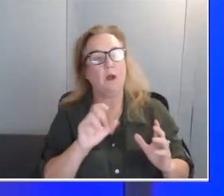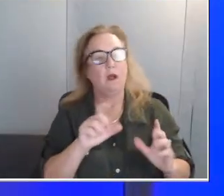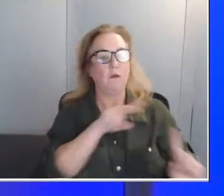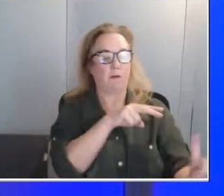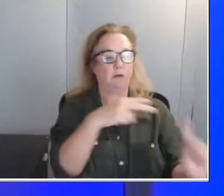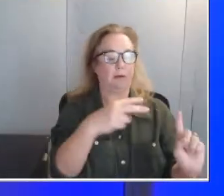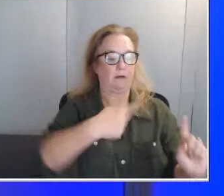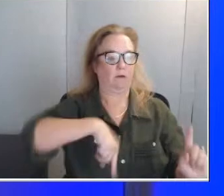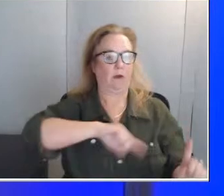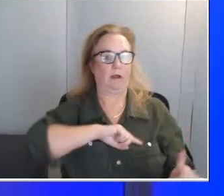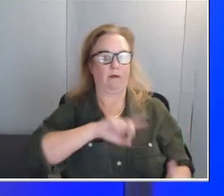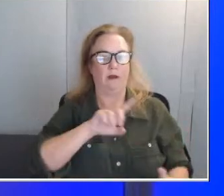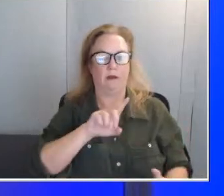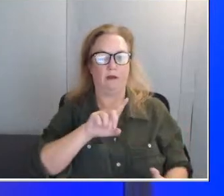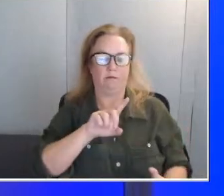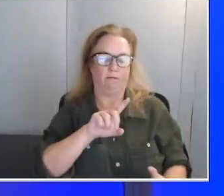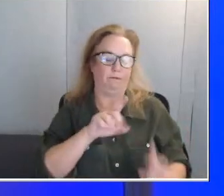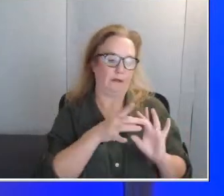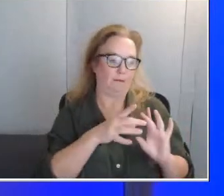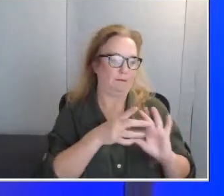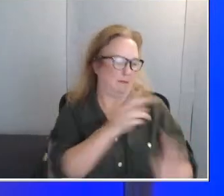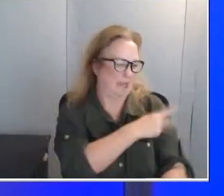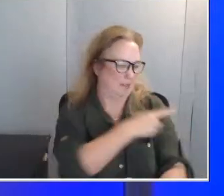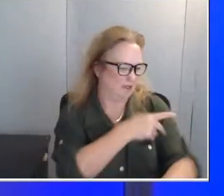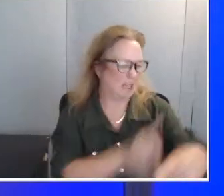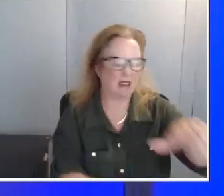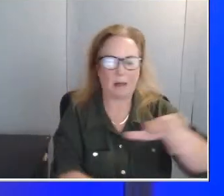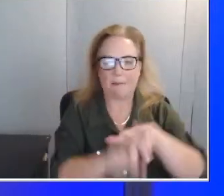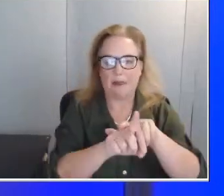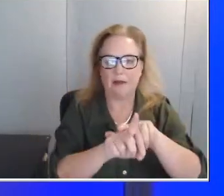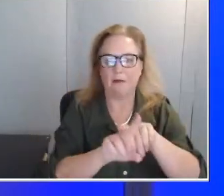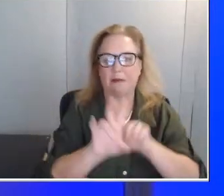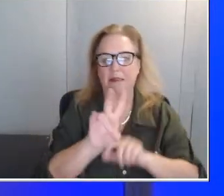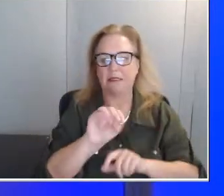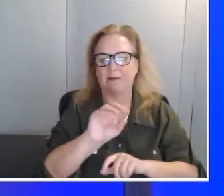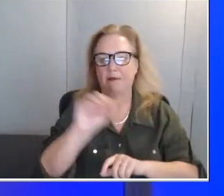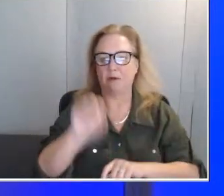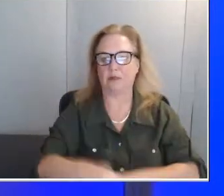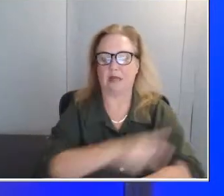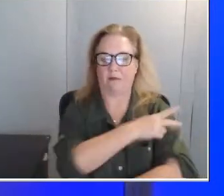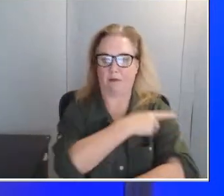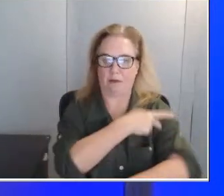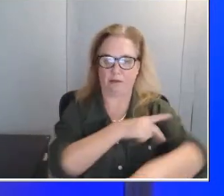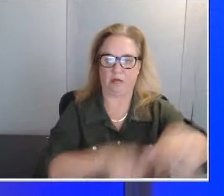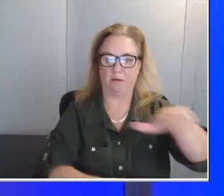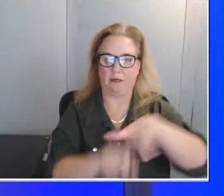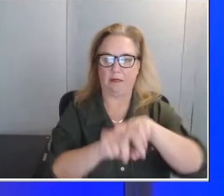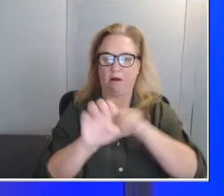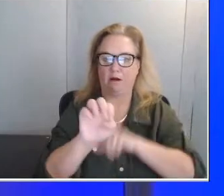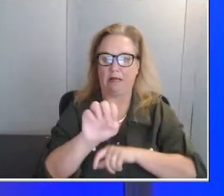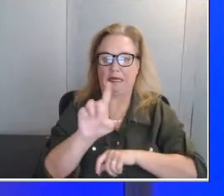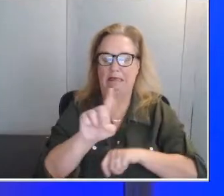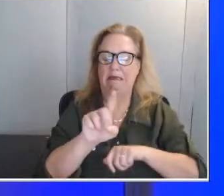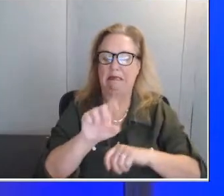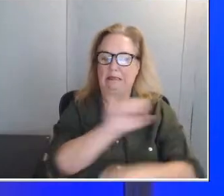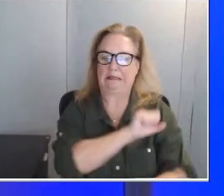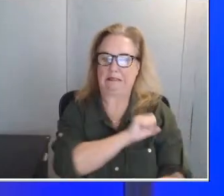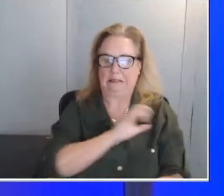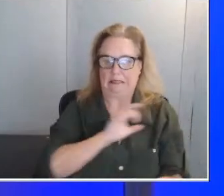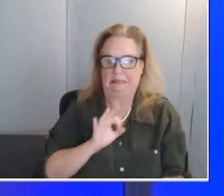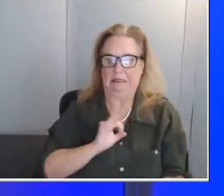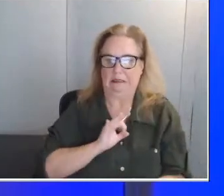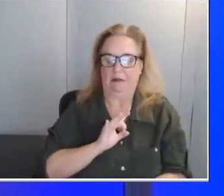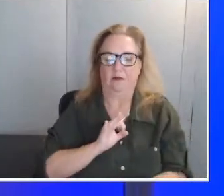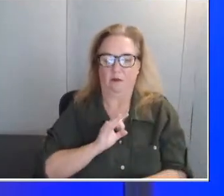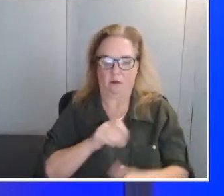like Dr. Hartwell mentioned, that present to the emergency department, usually about 70% of our patients. And our ED colleagues will triage